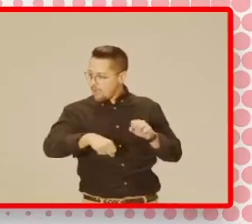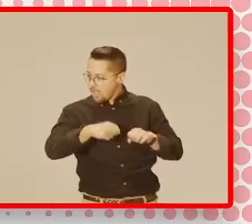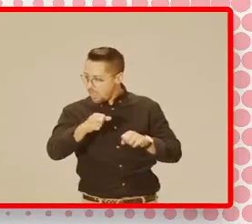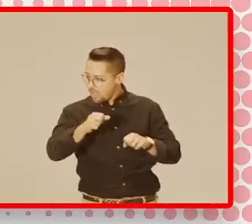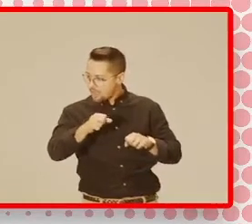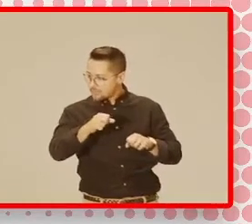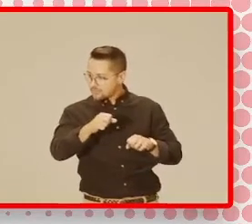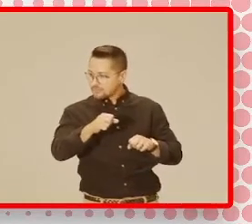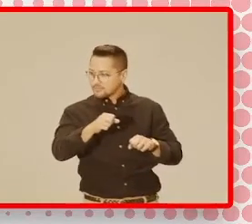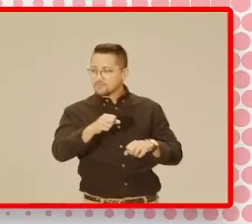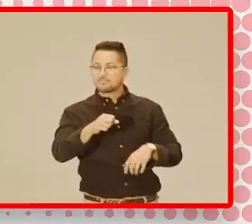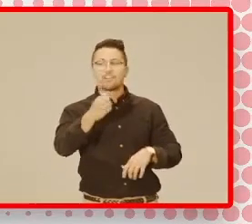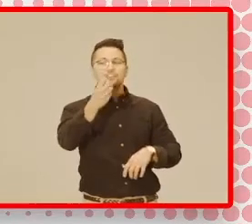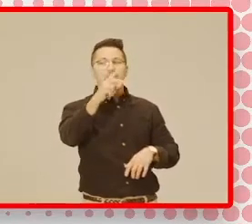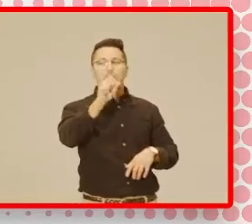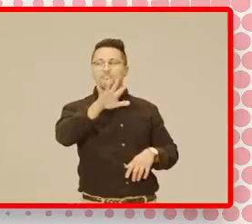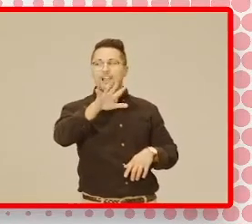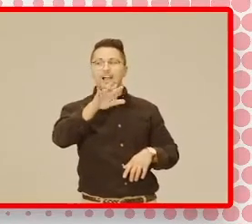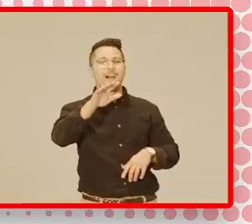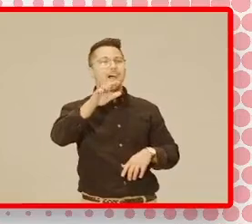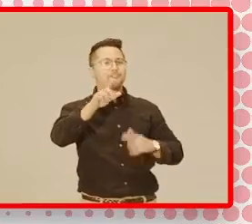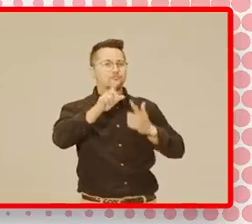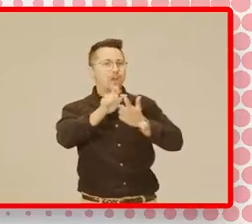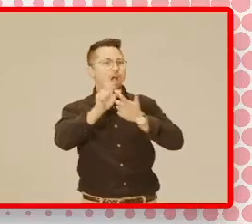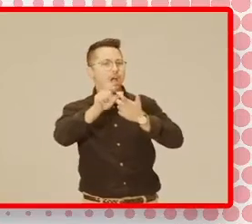26.2-mile marathon run.